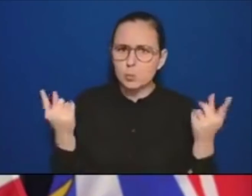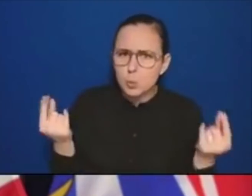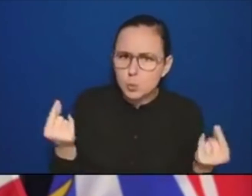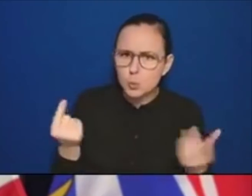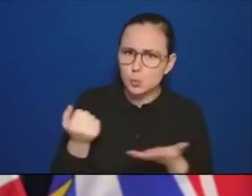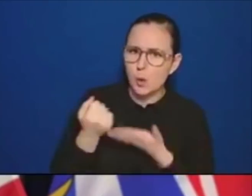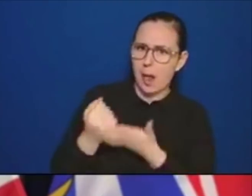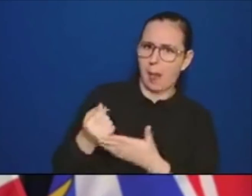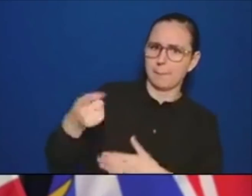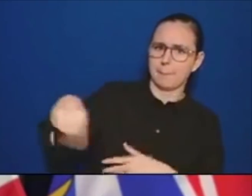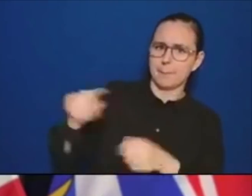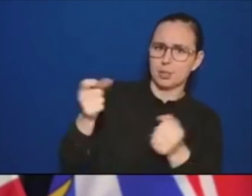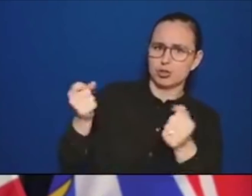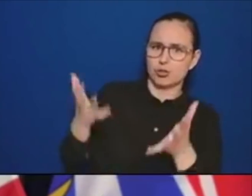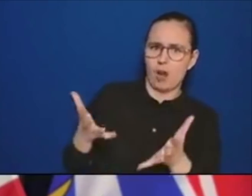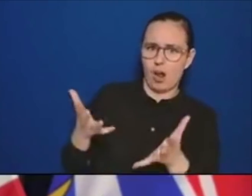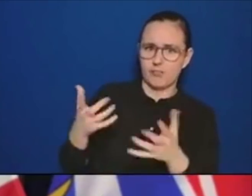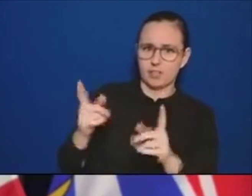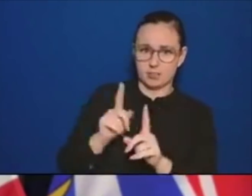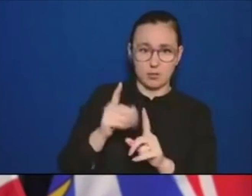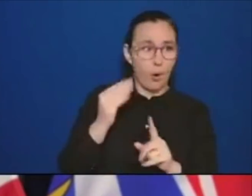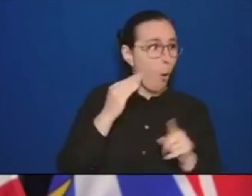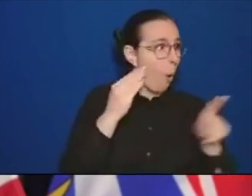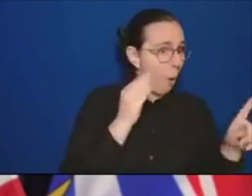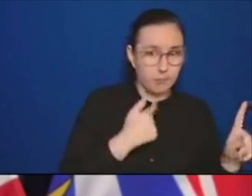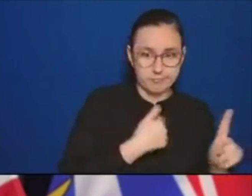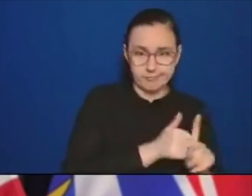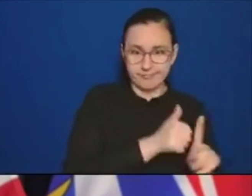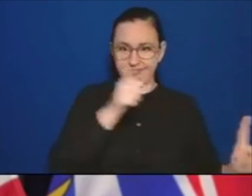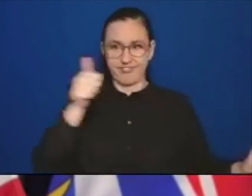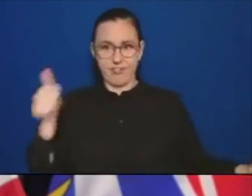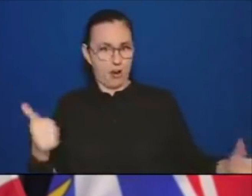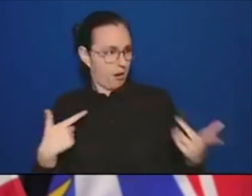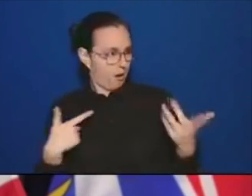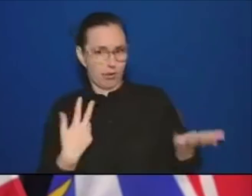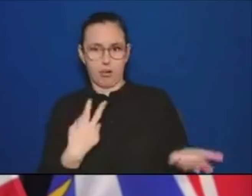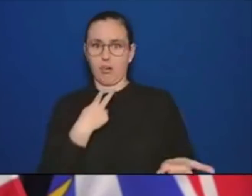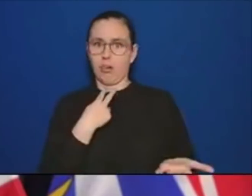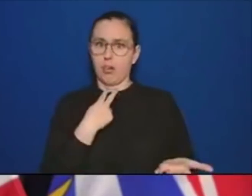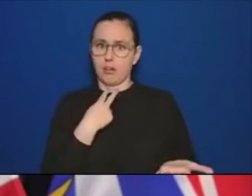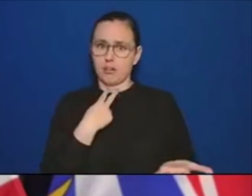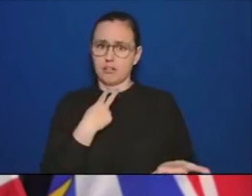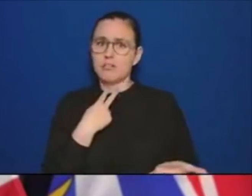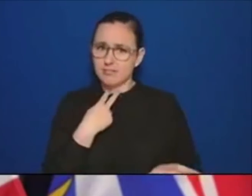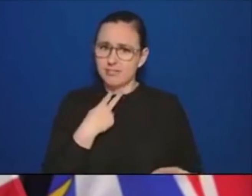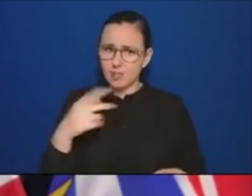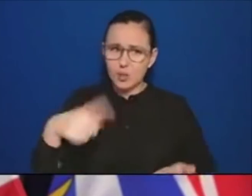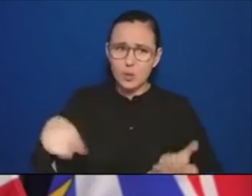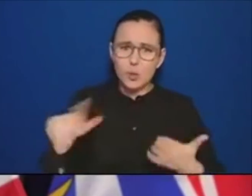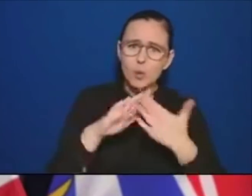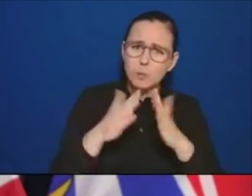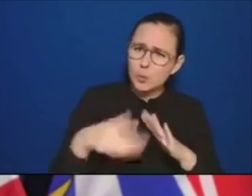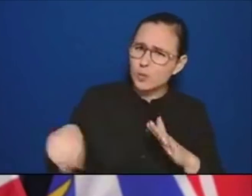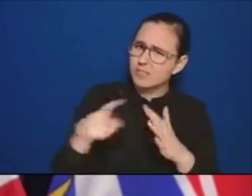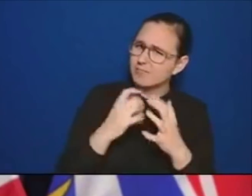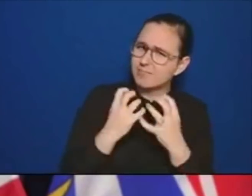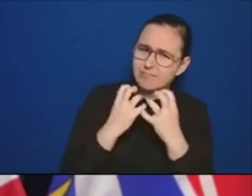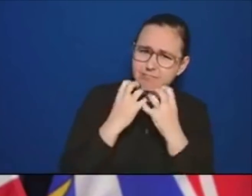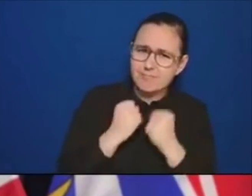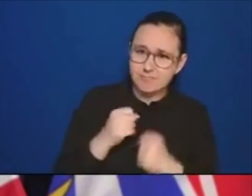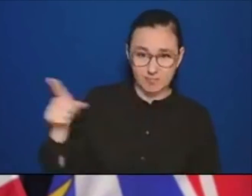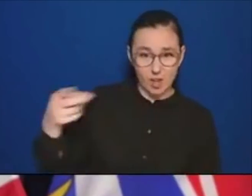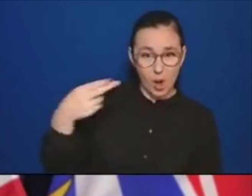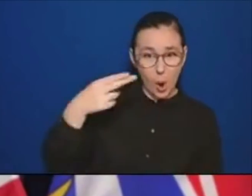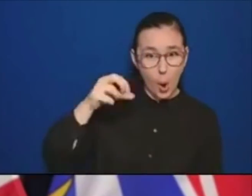facing uncertainty ahead of them. The generosity, the caring that Hope residents showed is of course